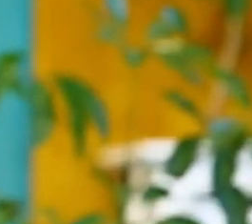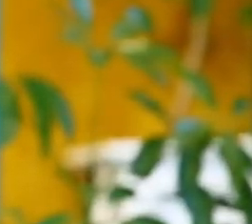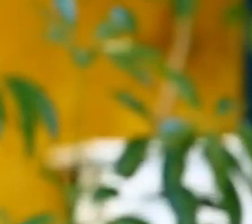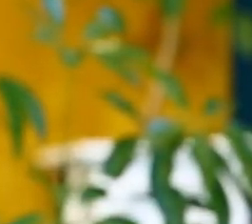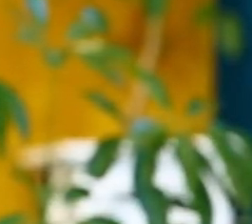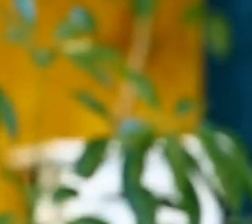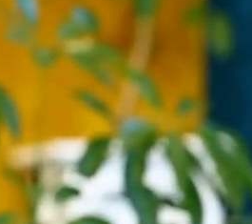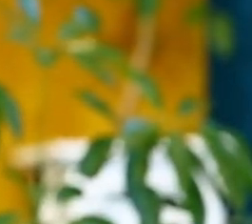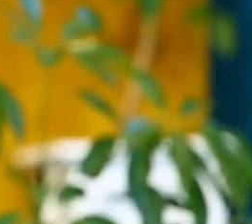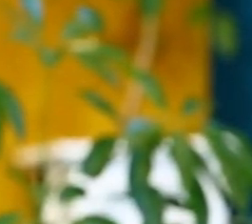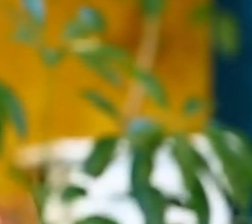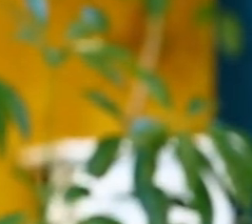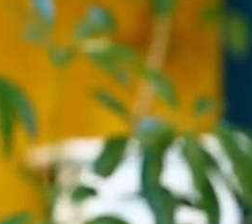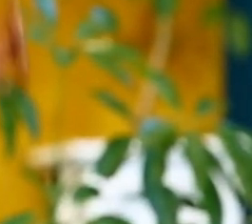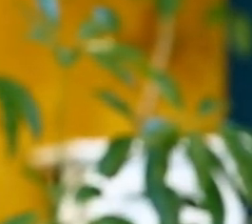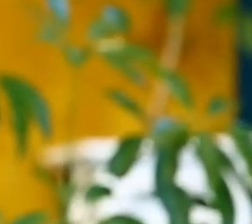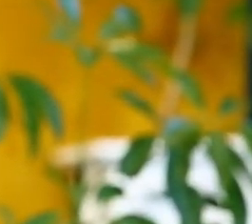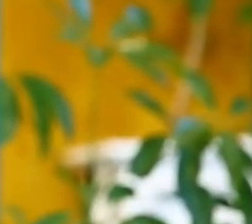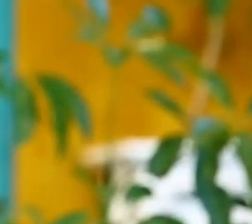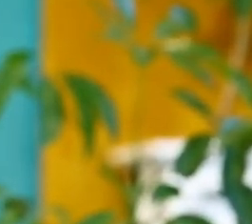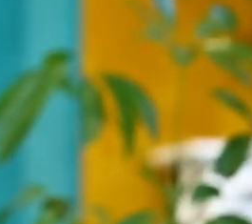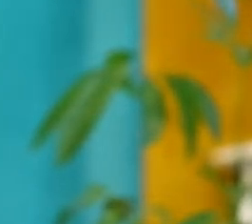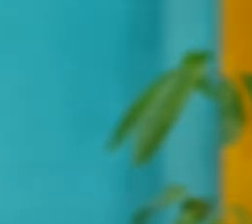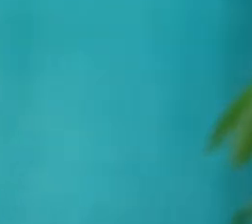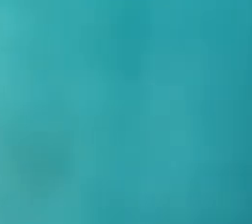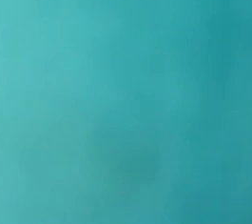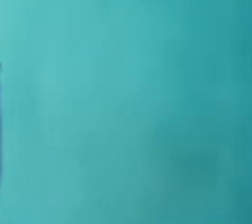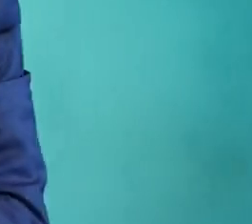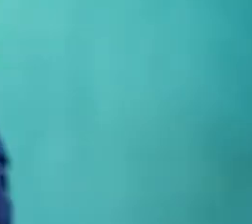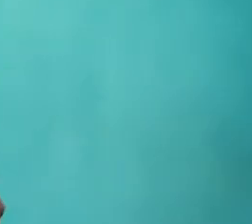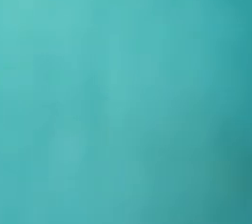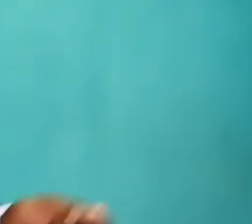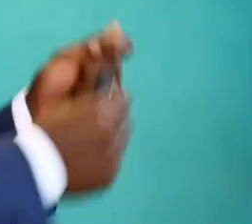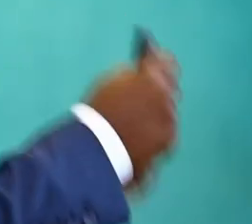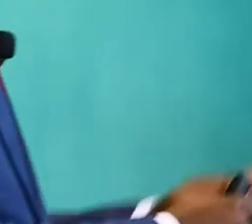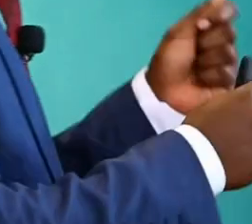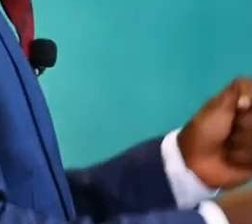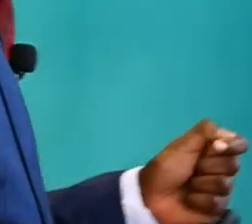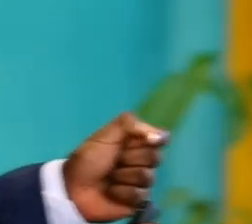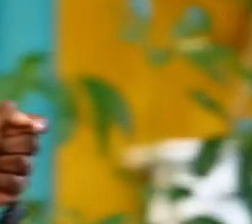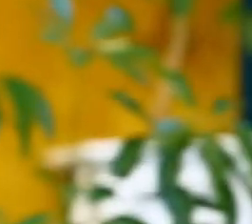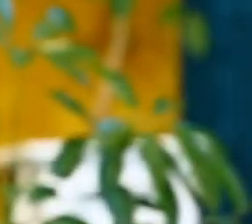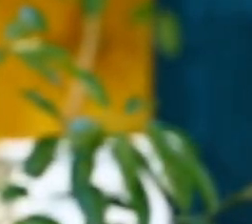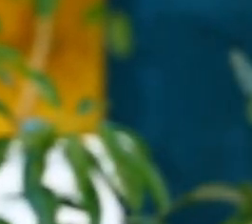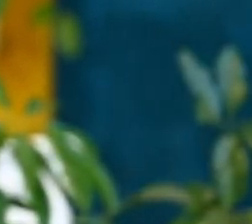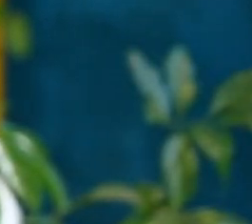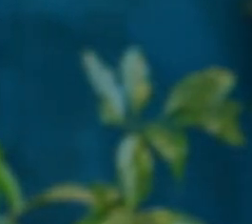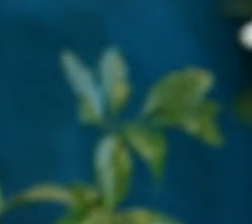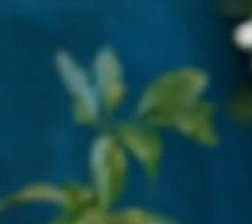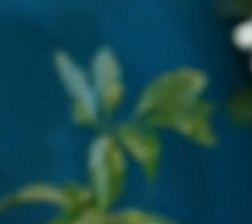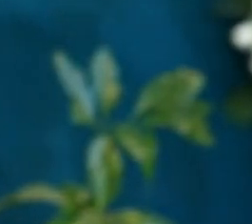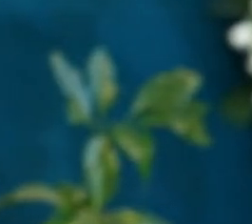we have. You see, most women now begin to view us as if when we are going for work, the moment